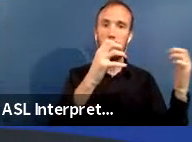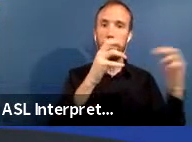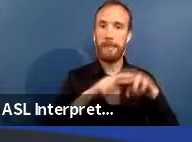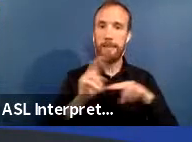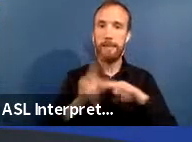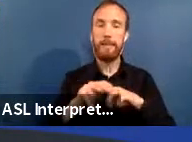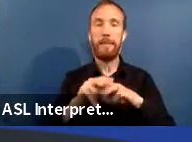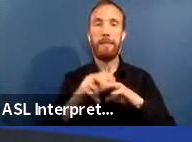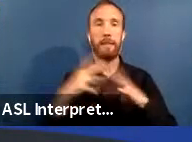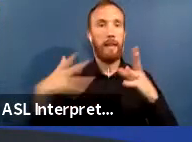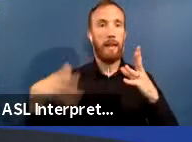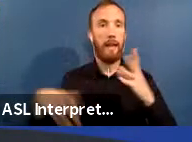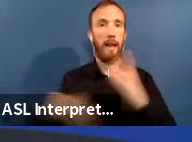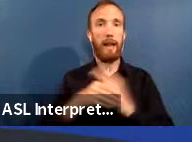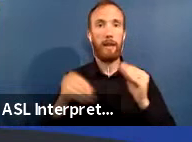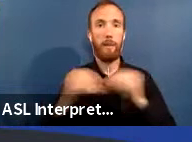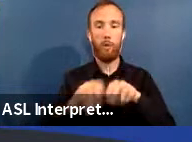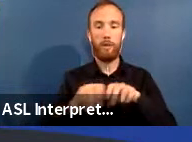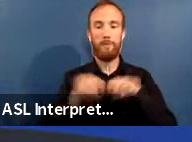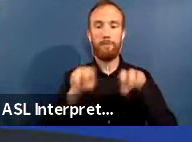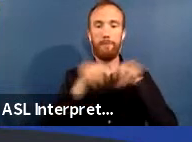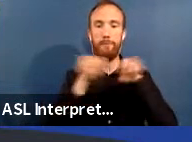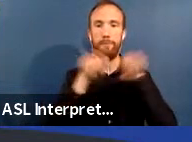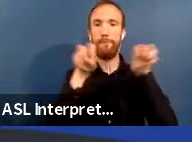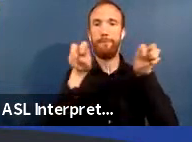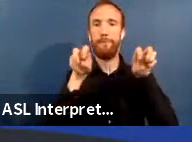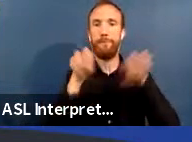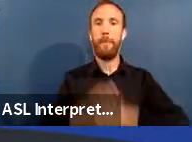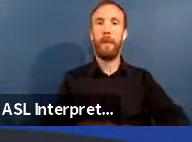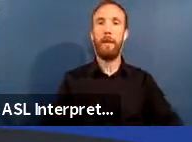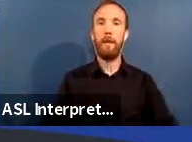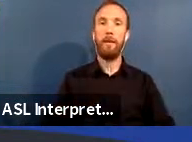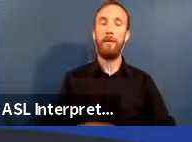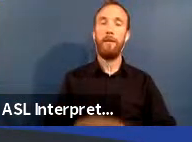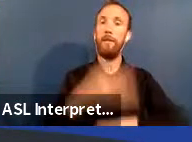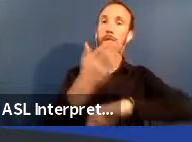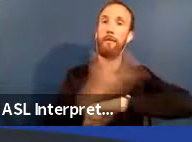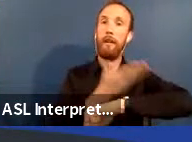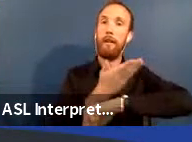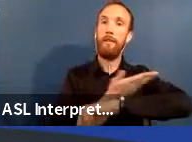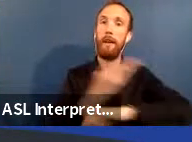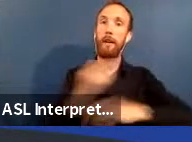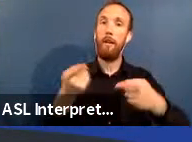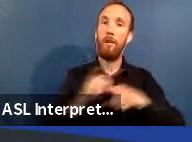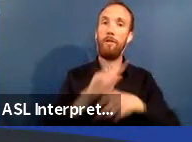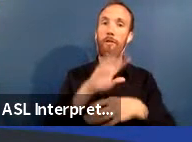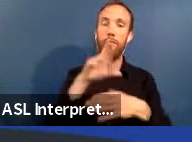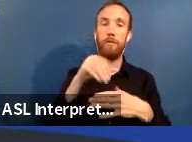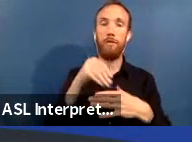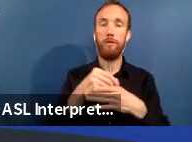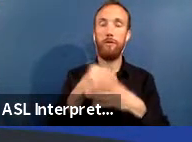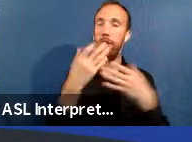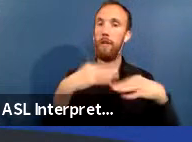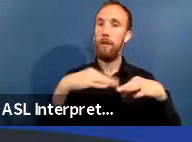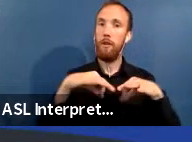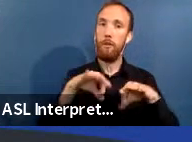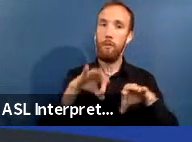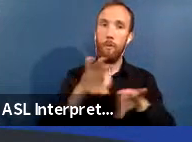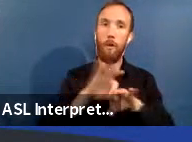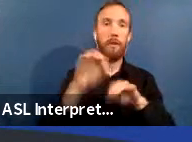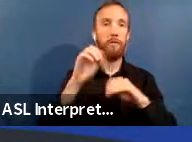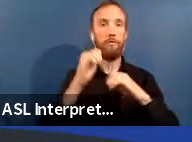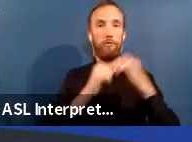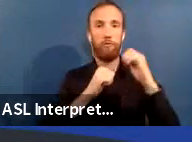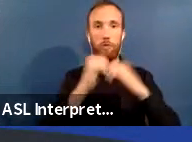stands. These renovations would also include much needed infrastructure upgrades to our mechanical